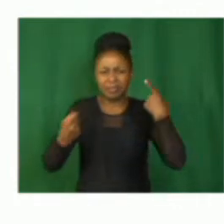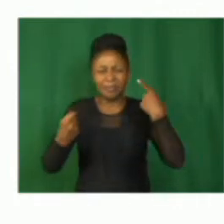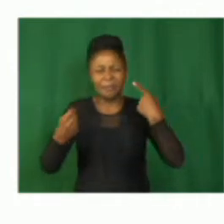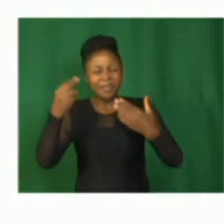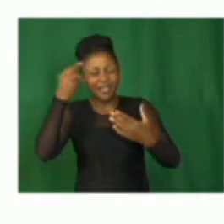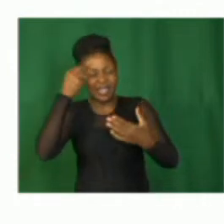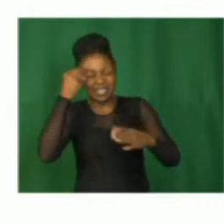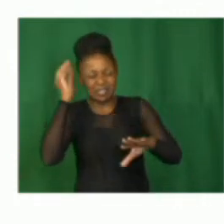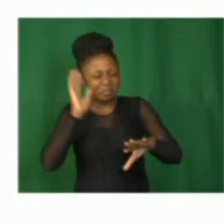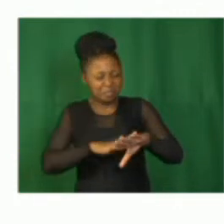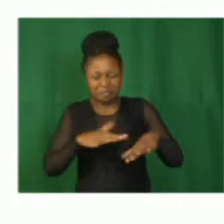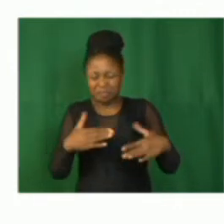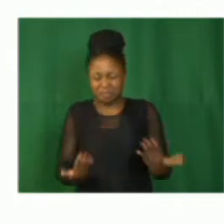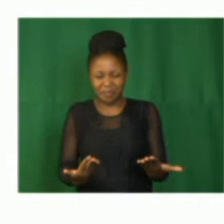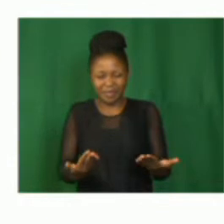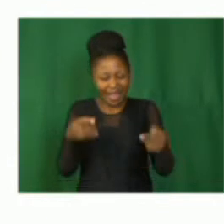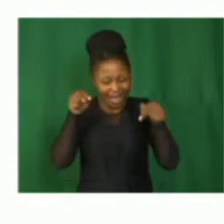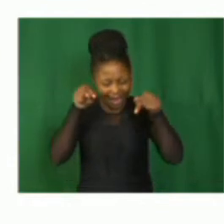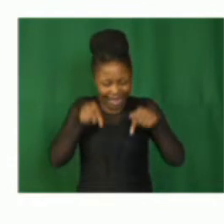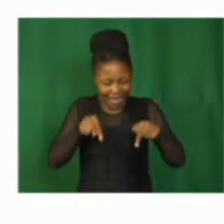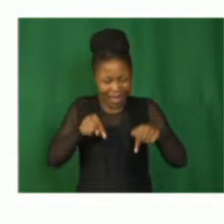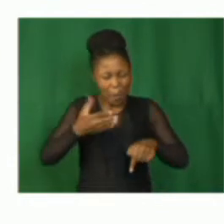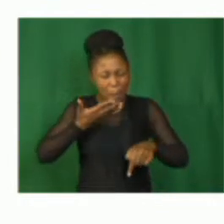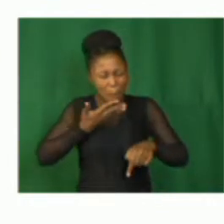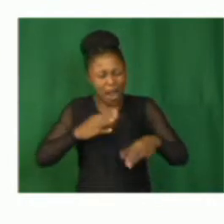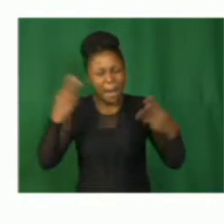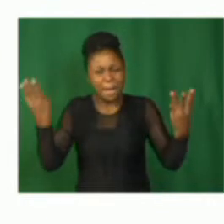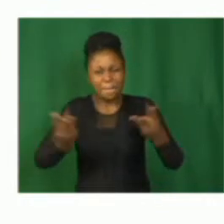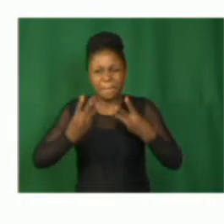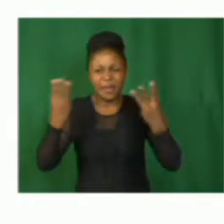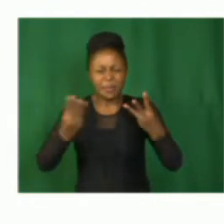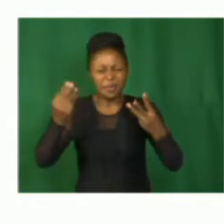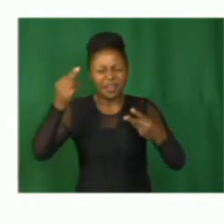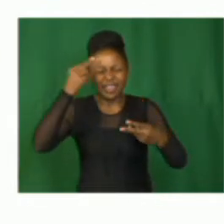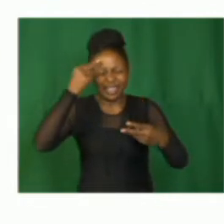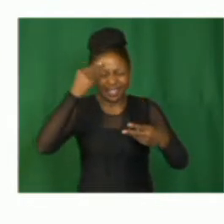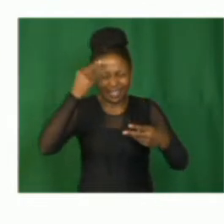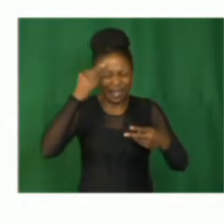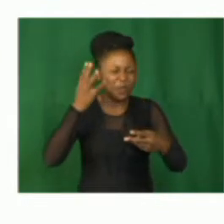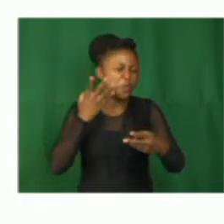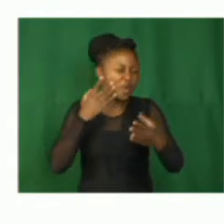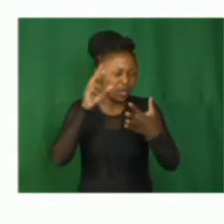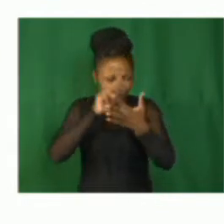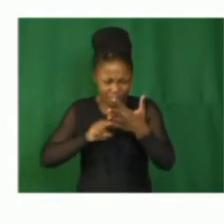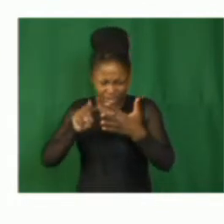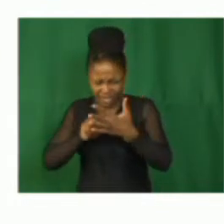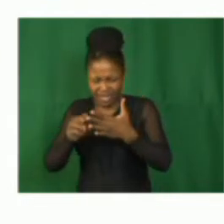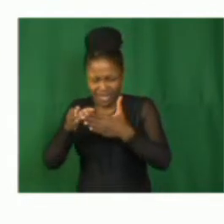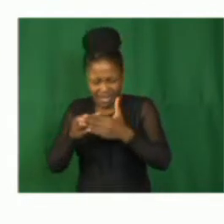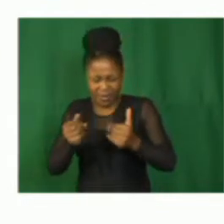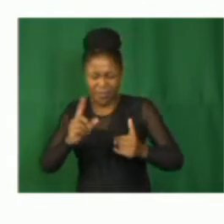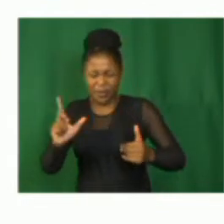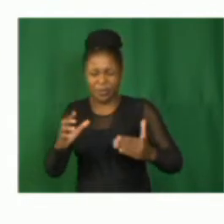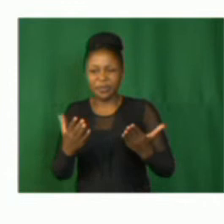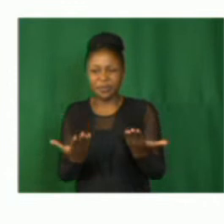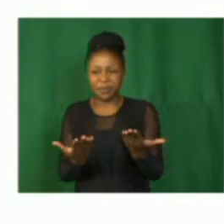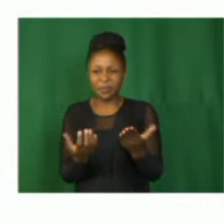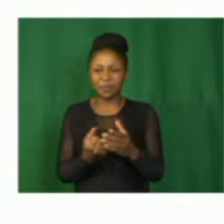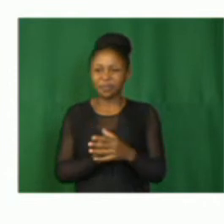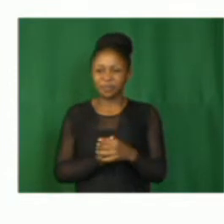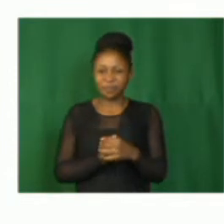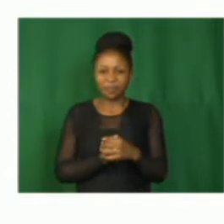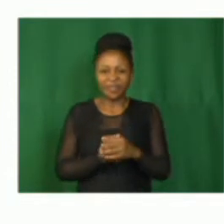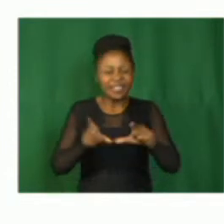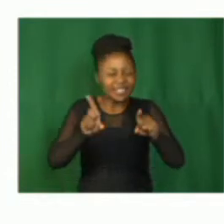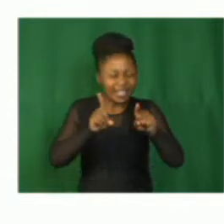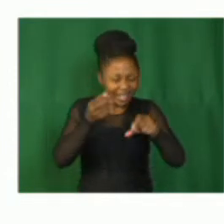that mindset whereby people are going to read without understanding. And then again, we are saying